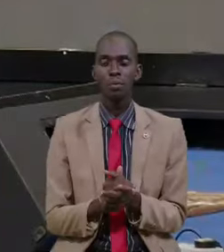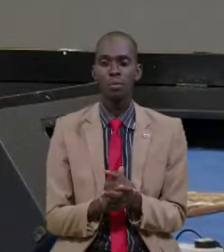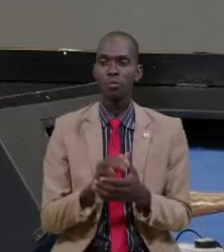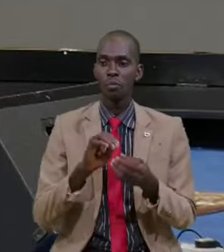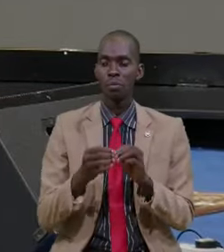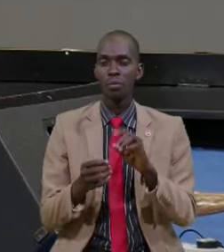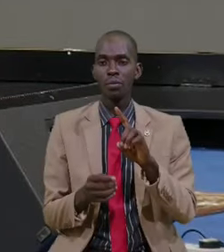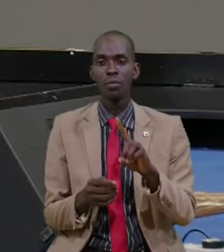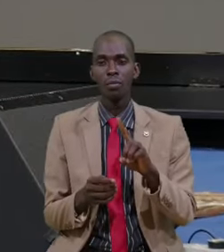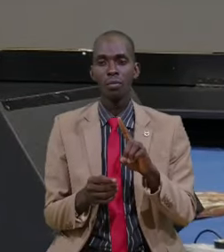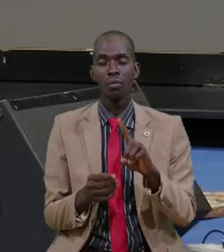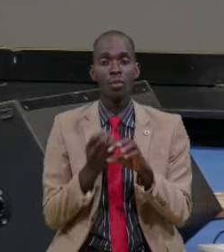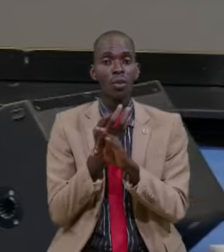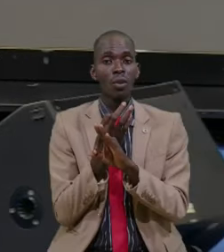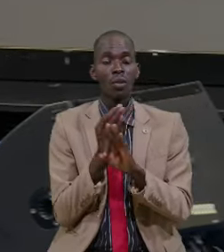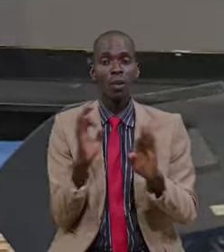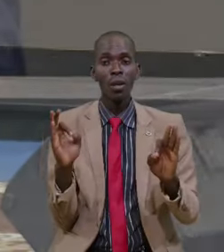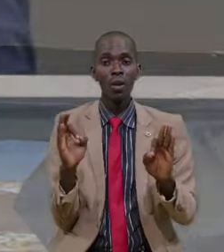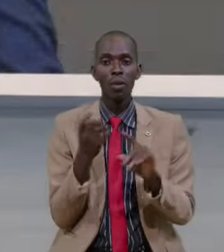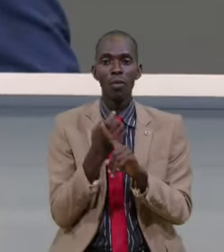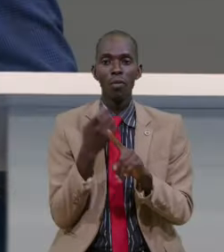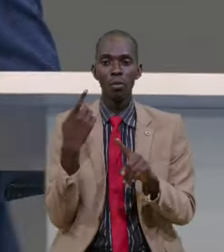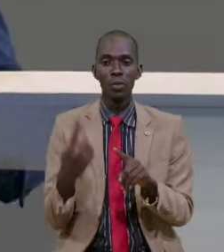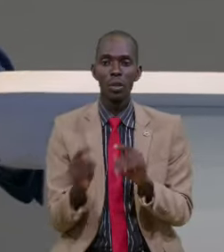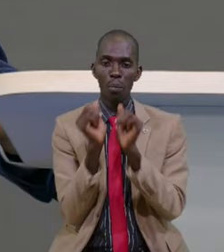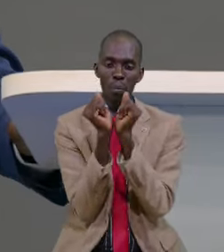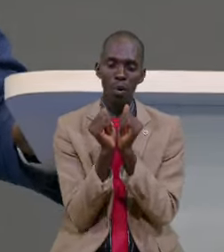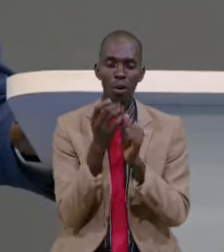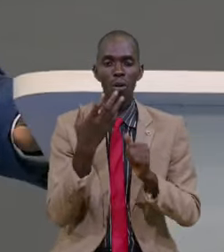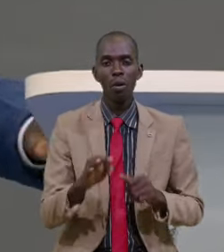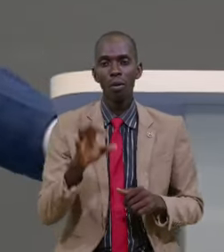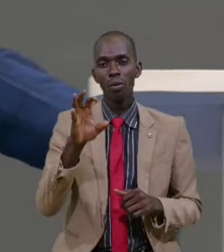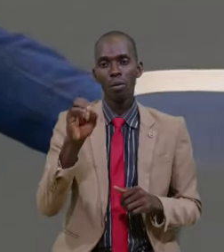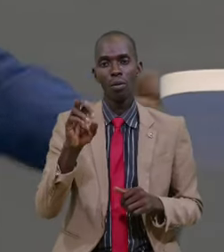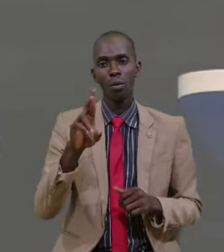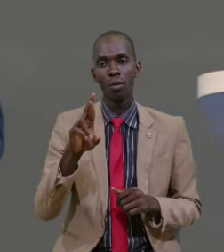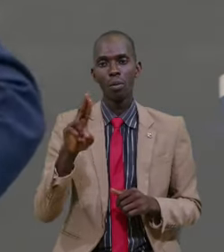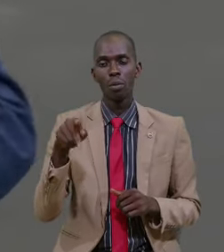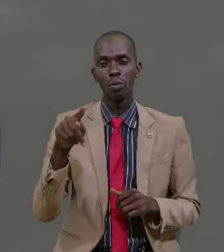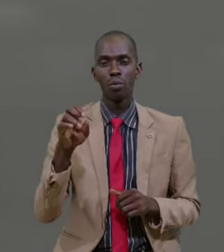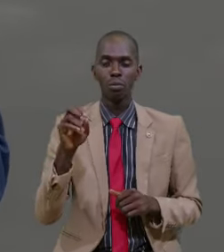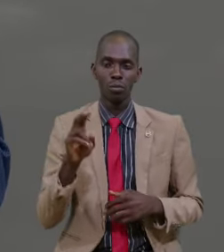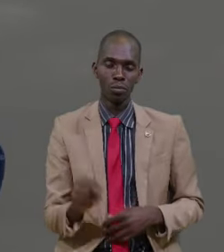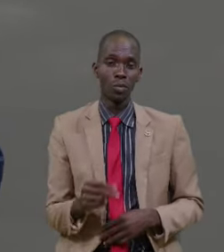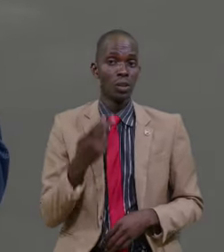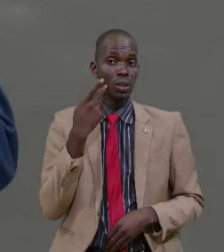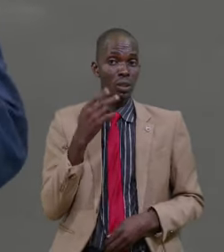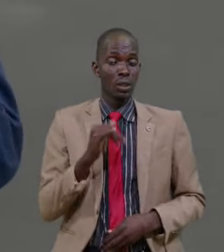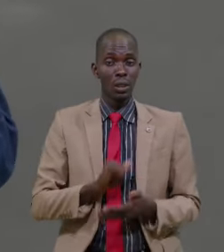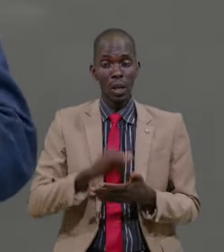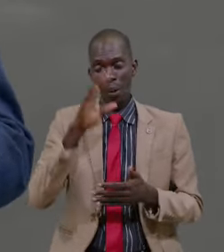Number one, freedom from the bondage of corruption. You see that Lazarus was already